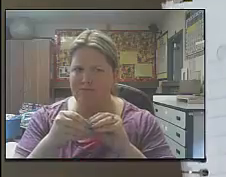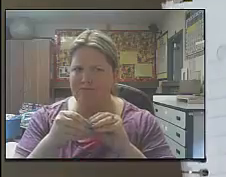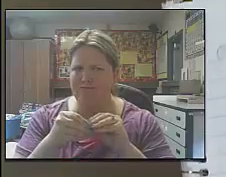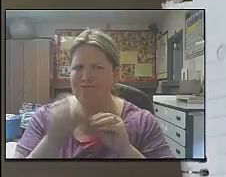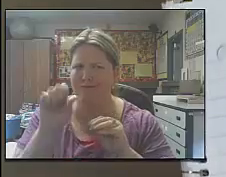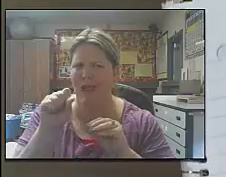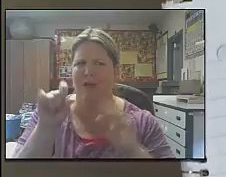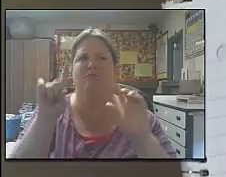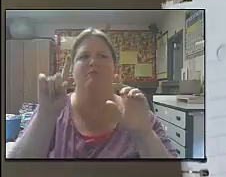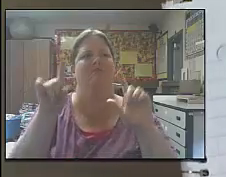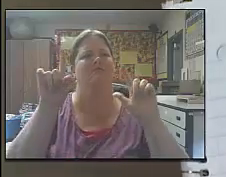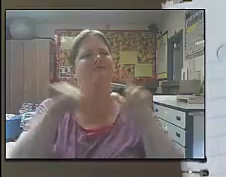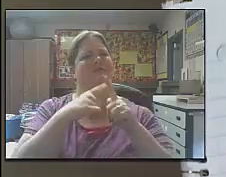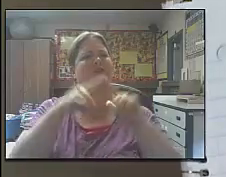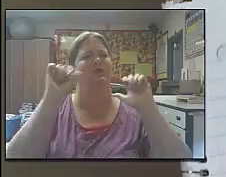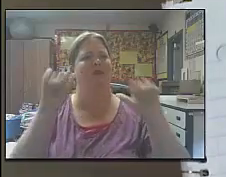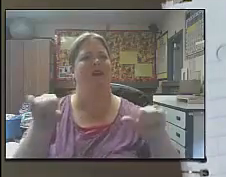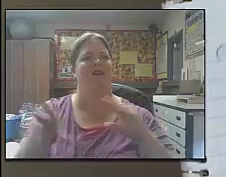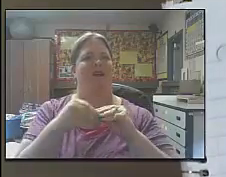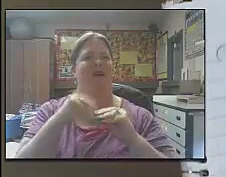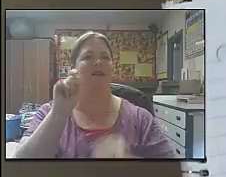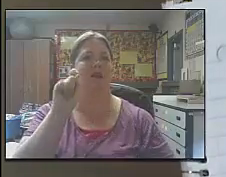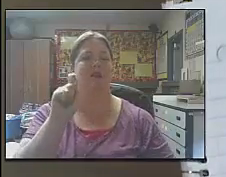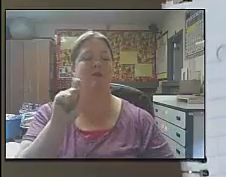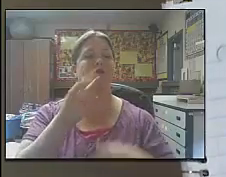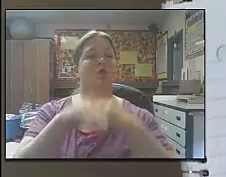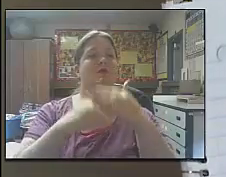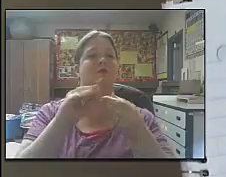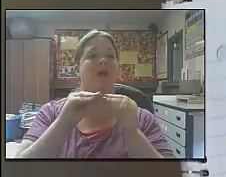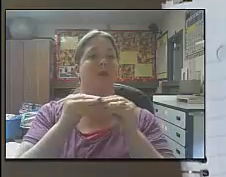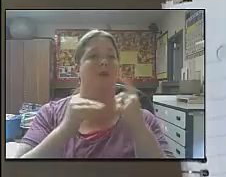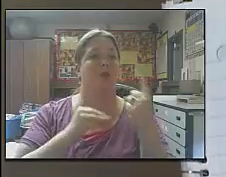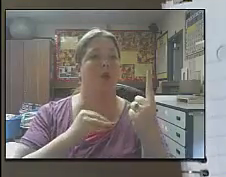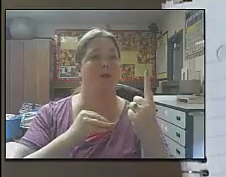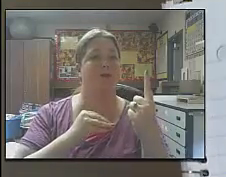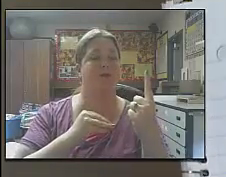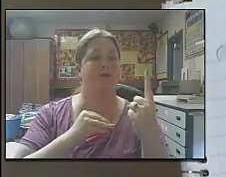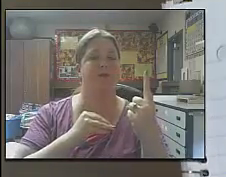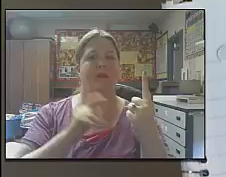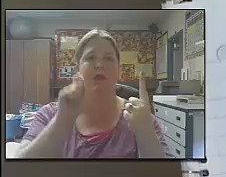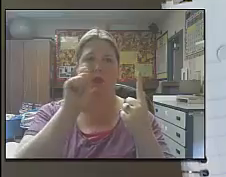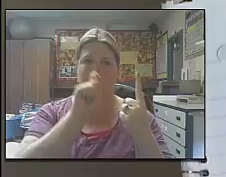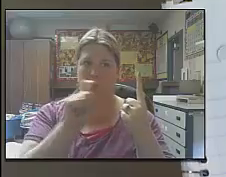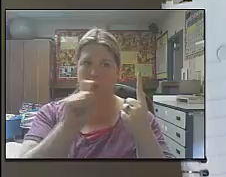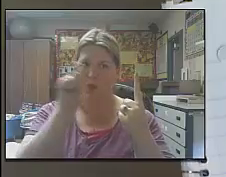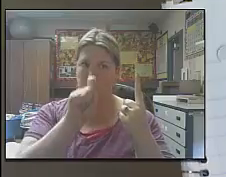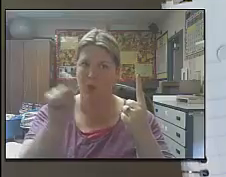you know how to add decimals. Step number 1, write